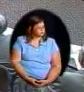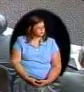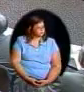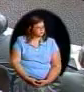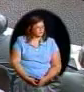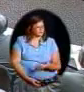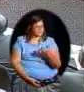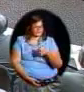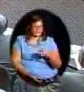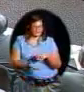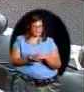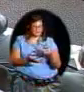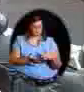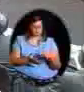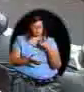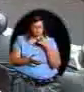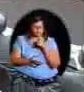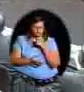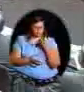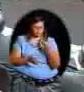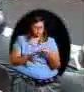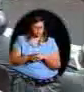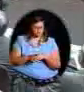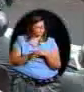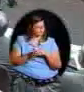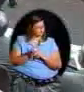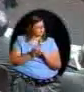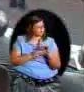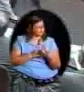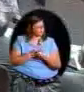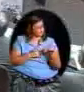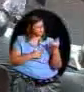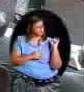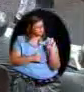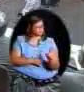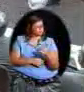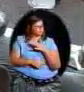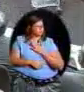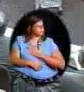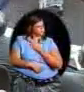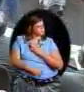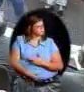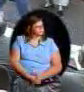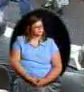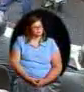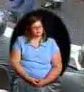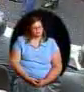Any students from the schools who were involved in the projects or staff, please come forward.